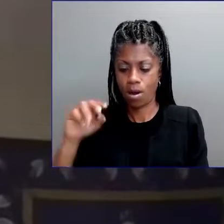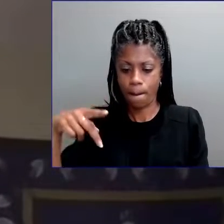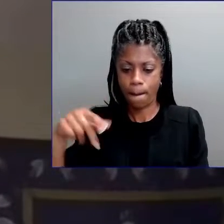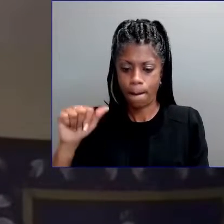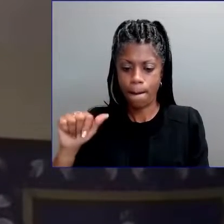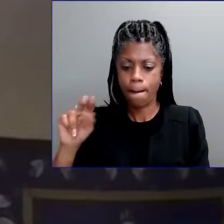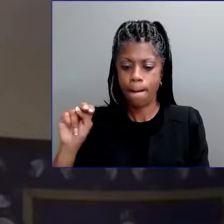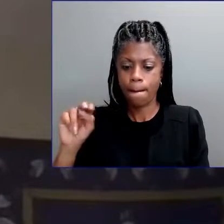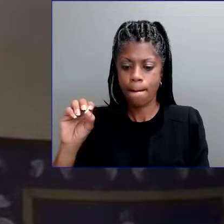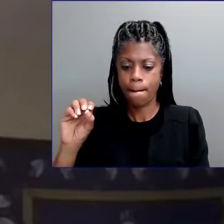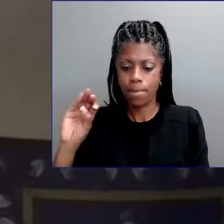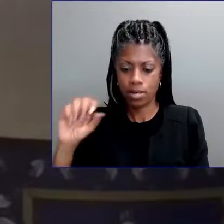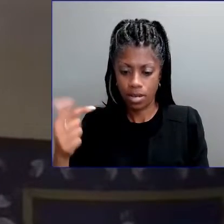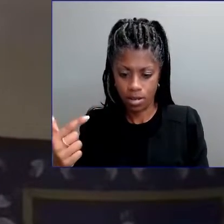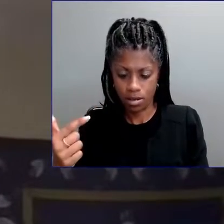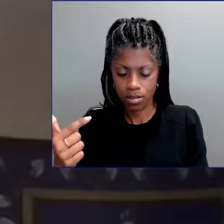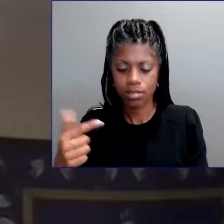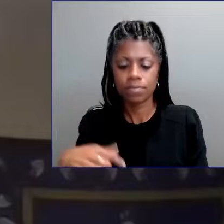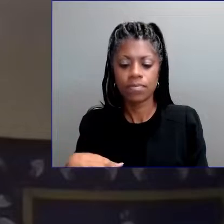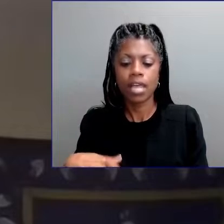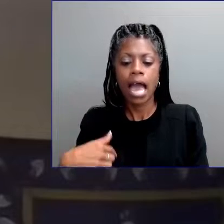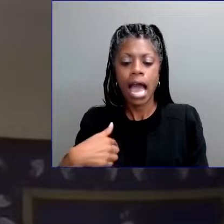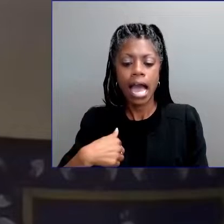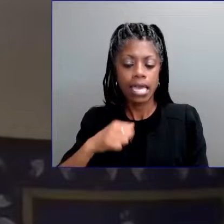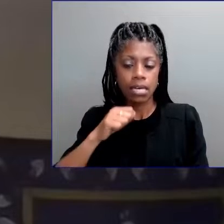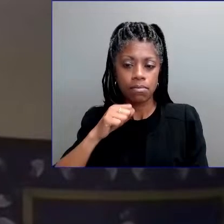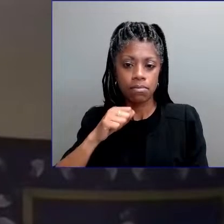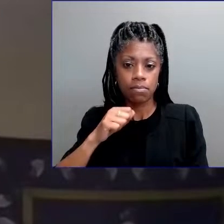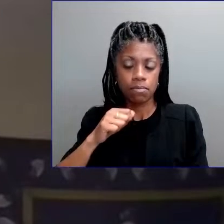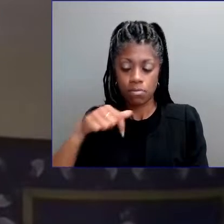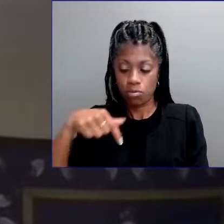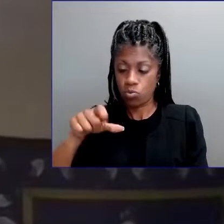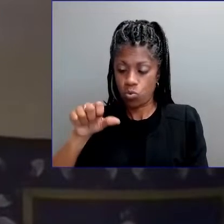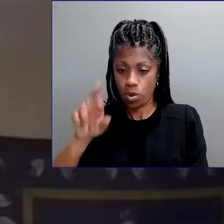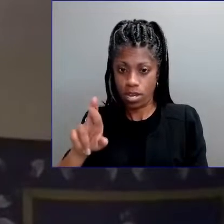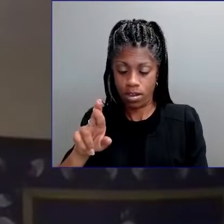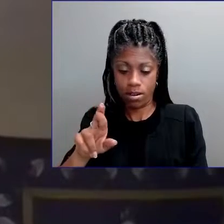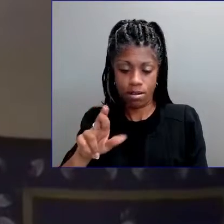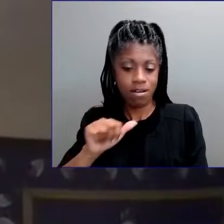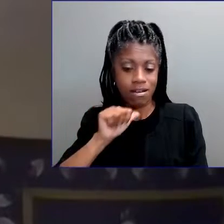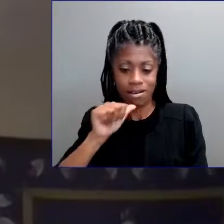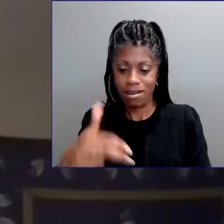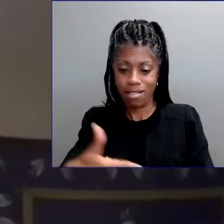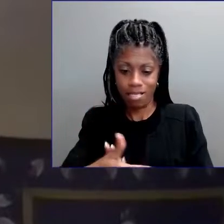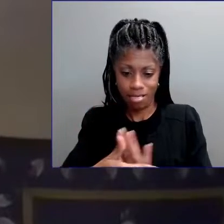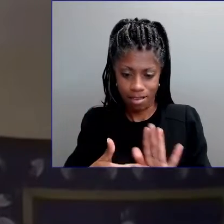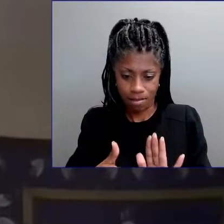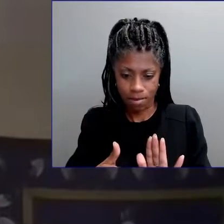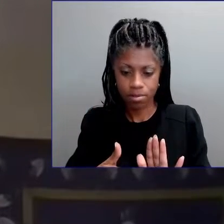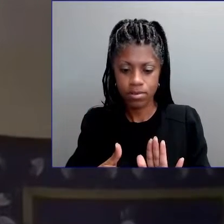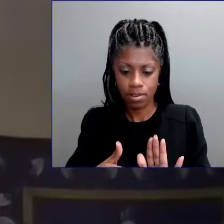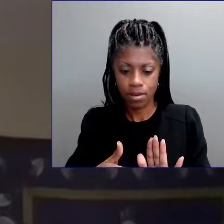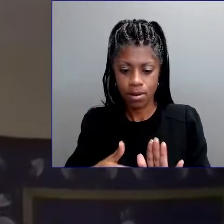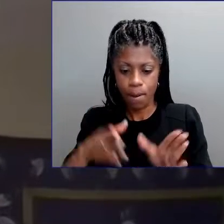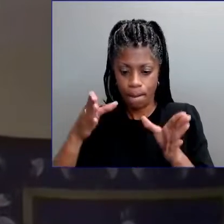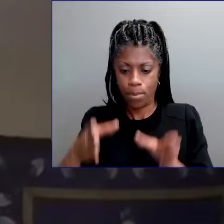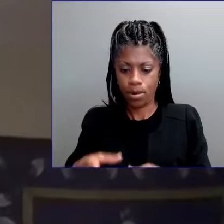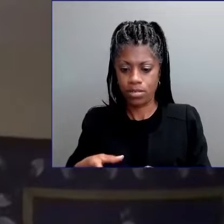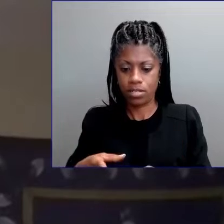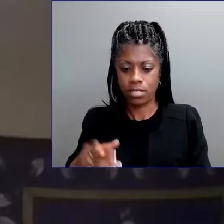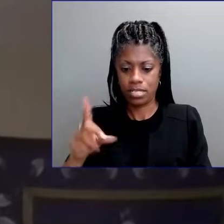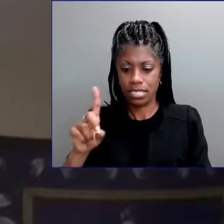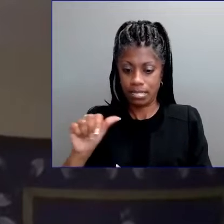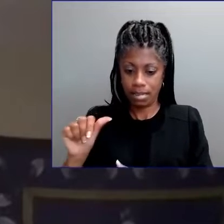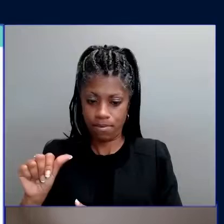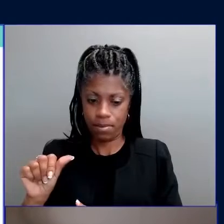neurodivergent educator, facilitator, parent, non-clinical healer, and strategist. I'm also